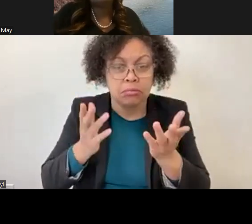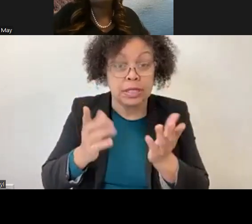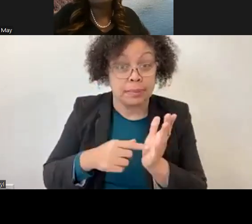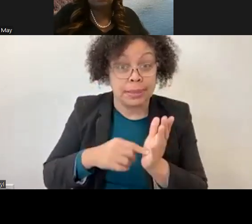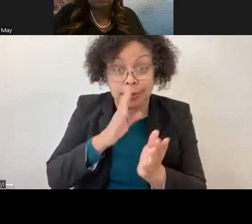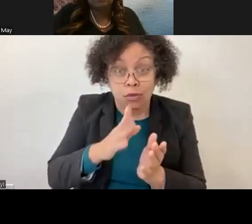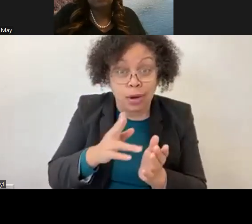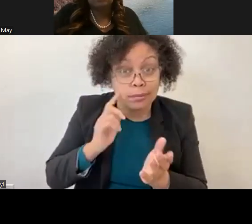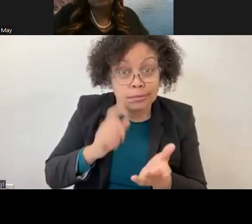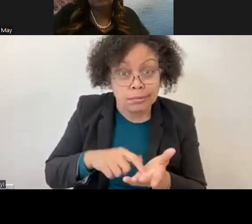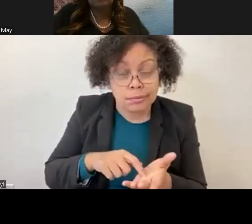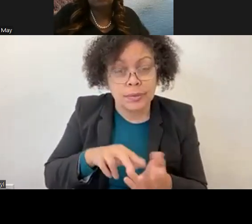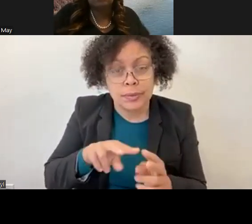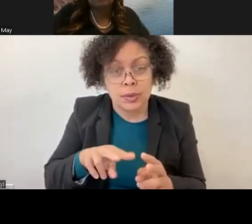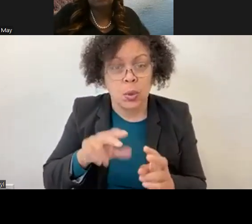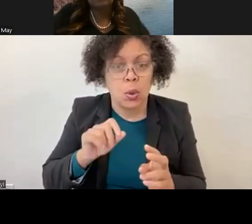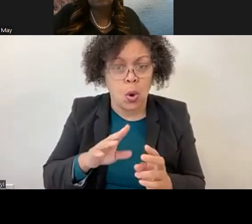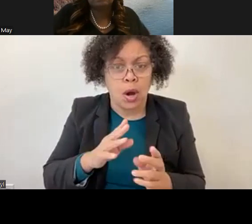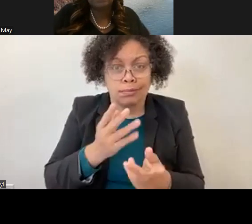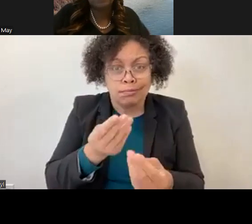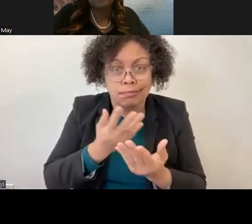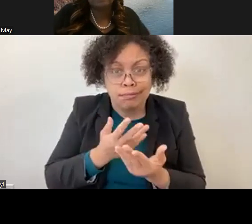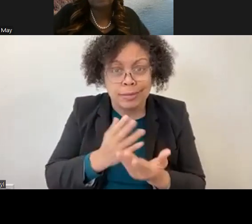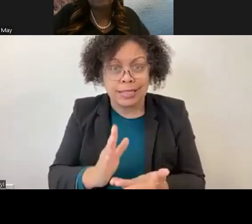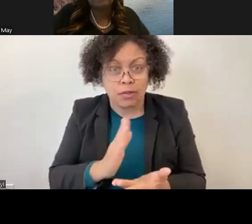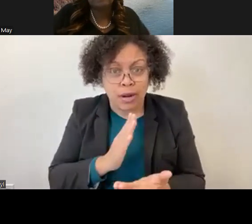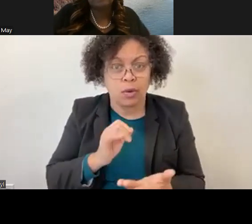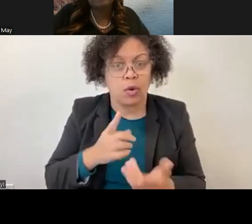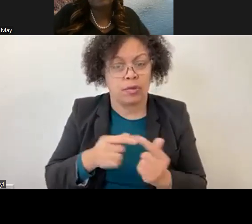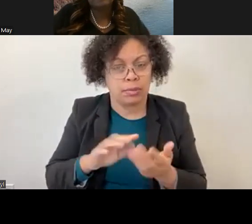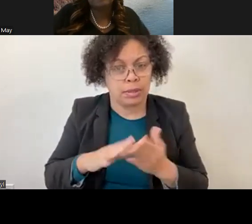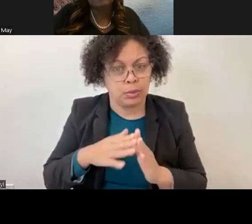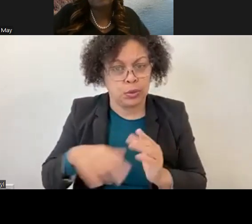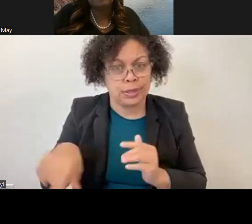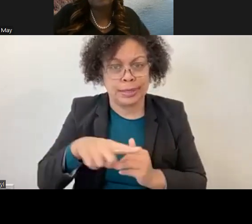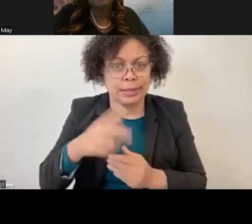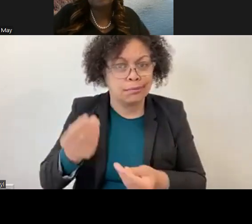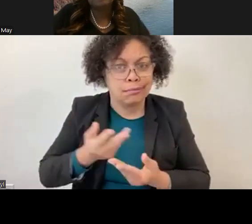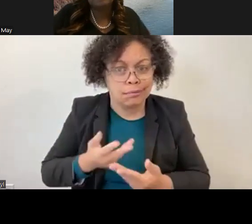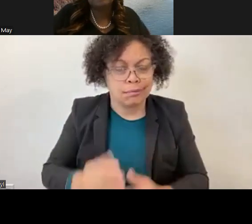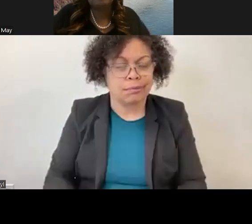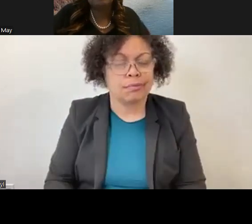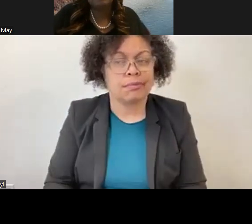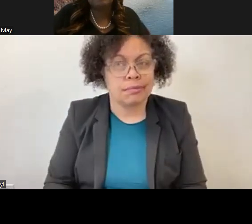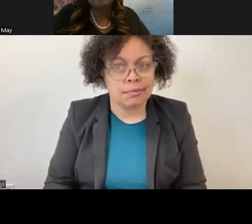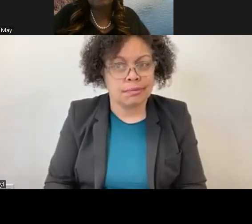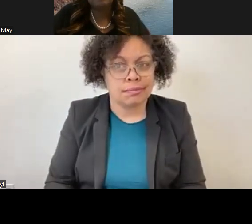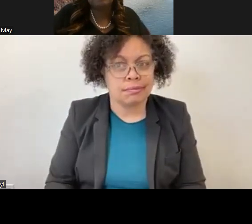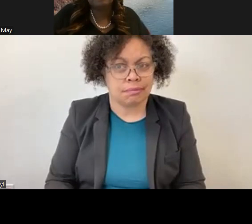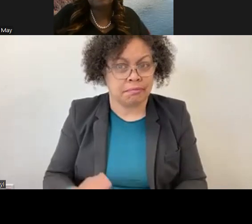directly or from the communities that we're engaged with. How can